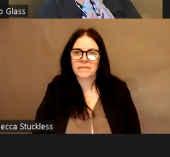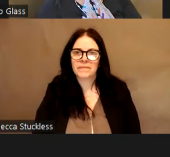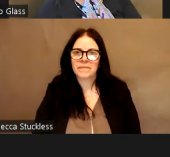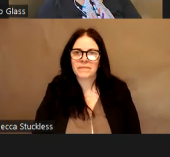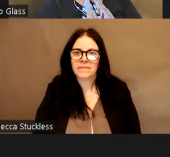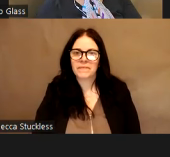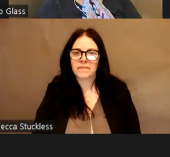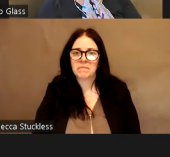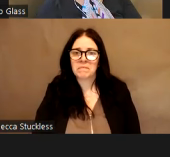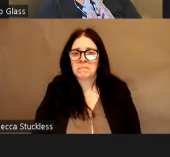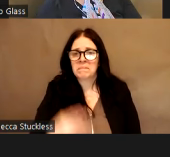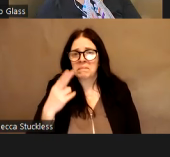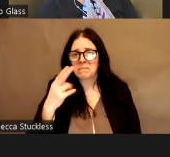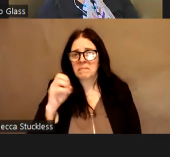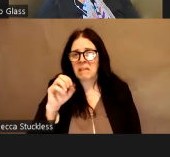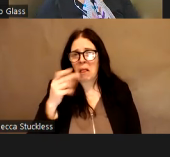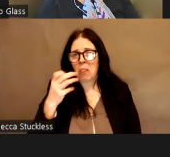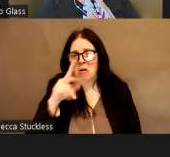Heather, you could probably stop the recording.